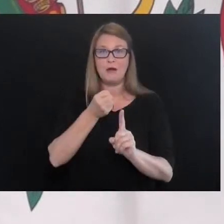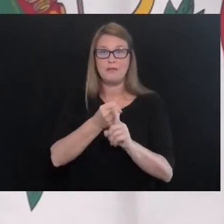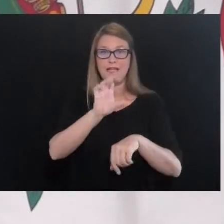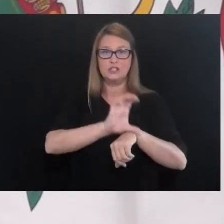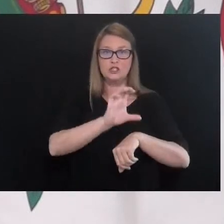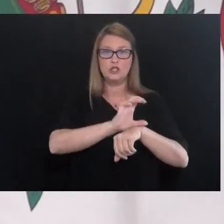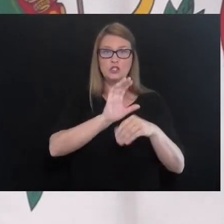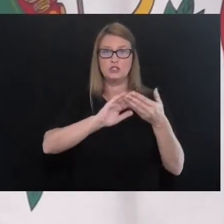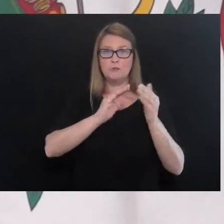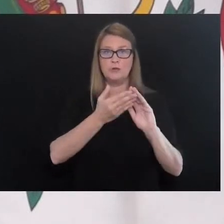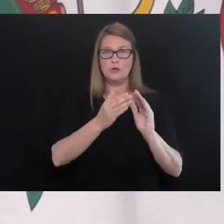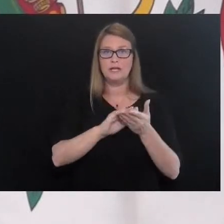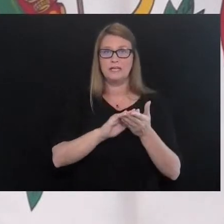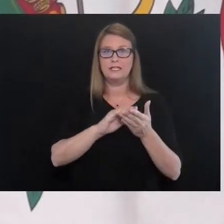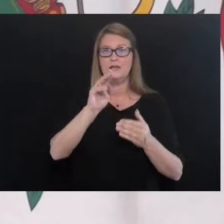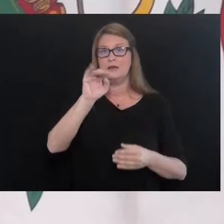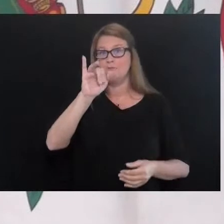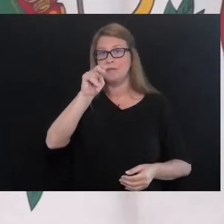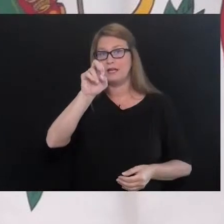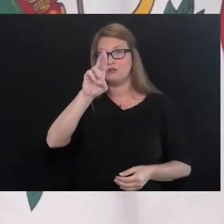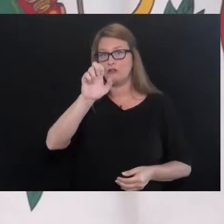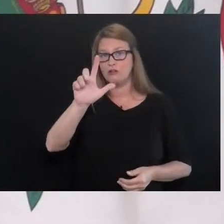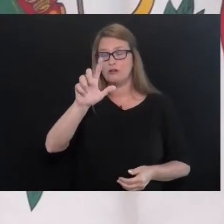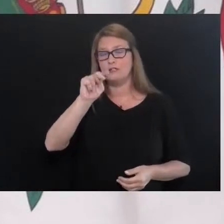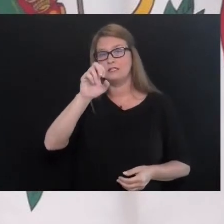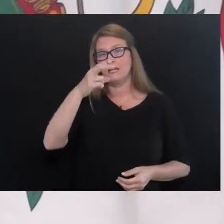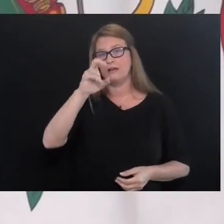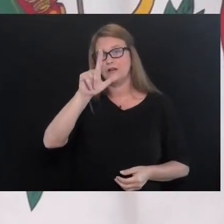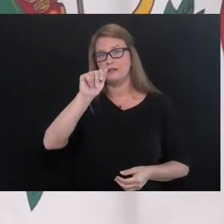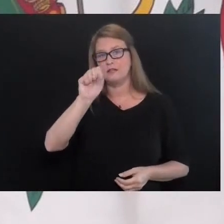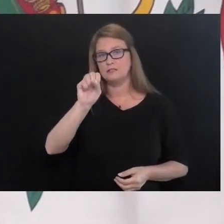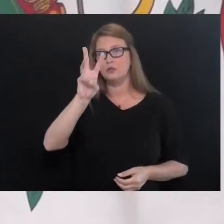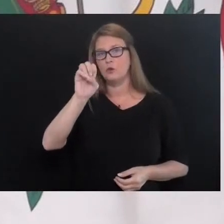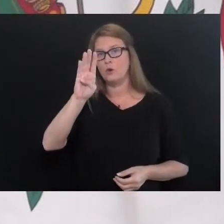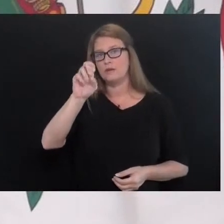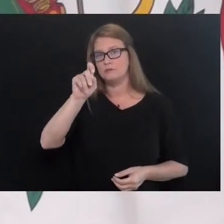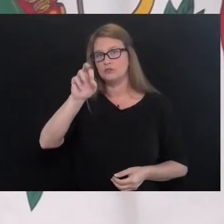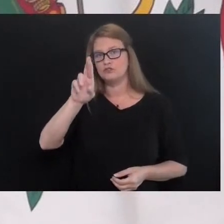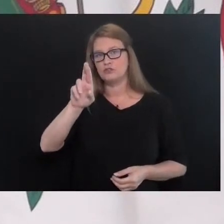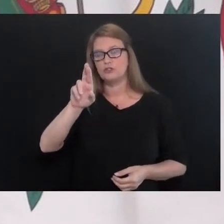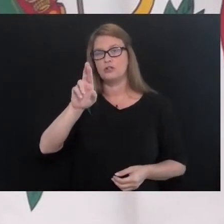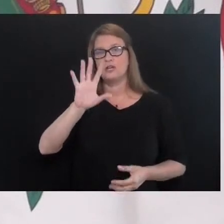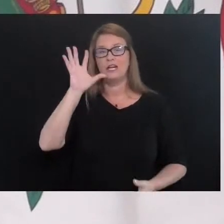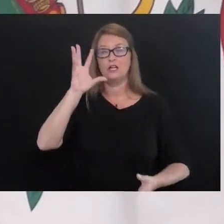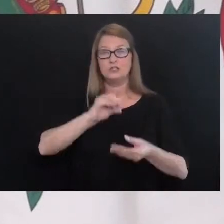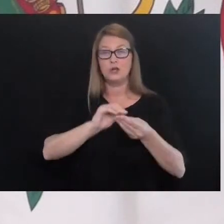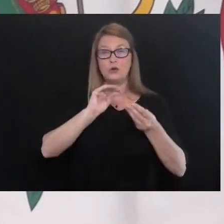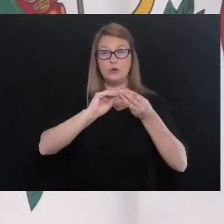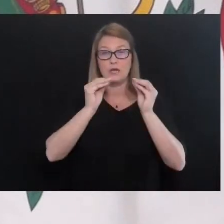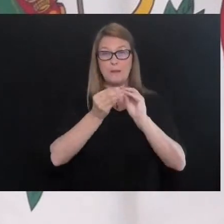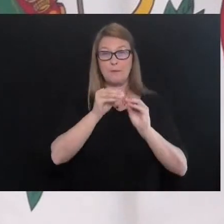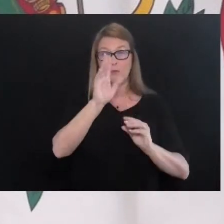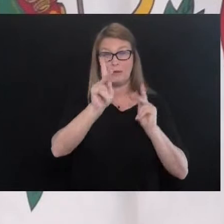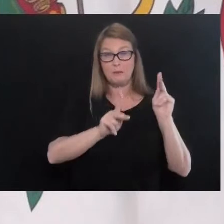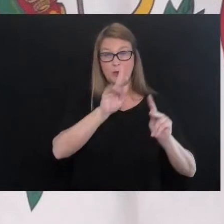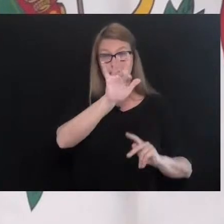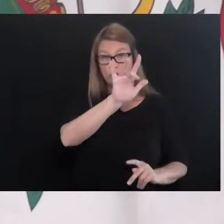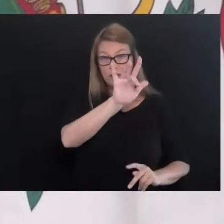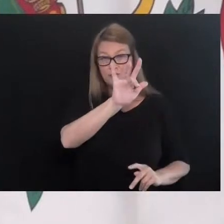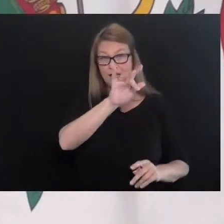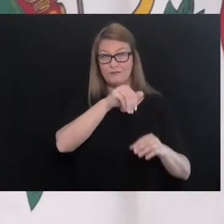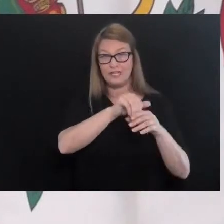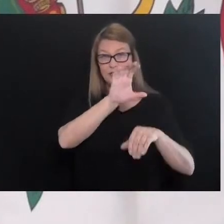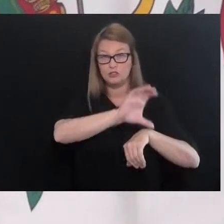church community in 3 counties, Mineral, Nicholas, and Webster counties. We have a total number of cases of 25 in our